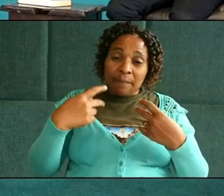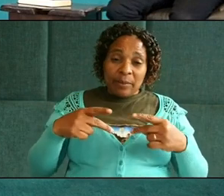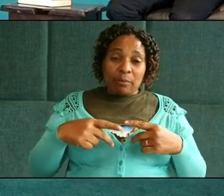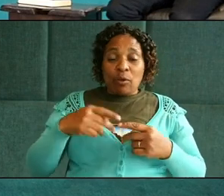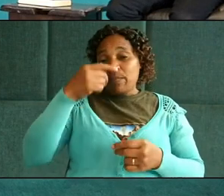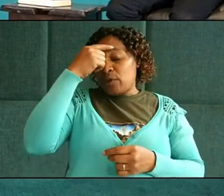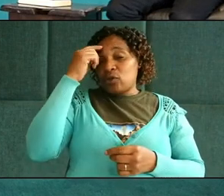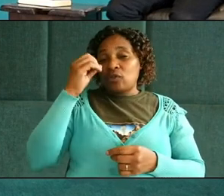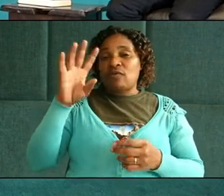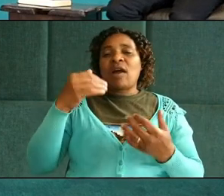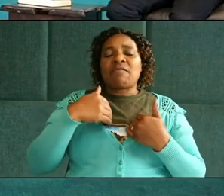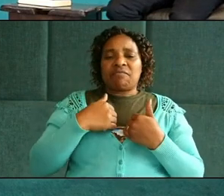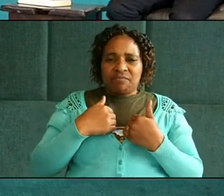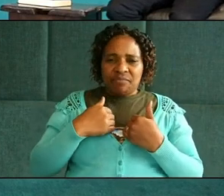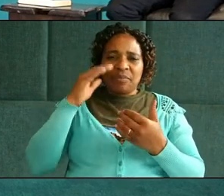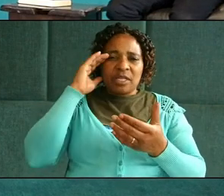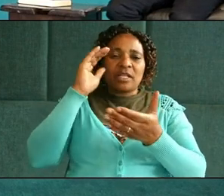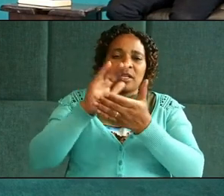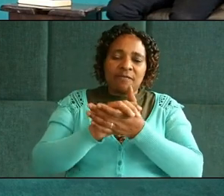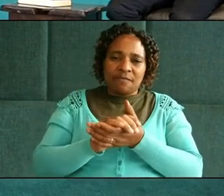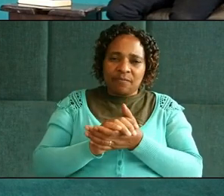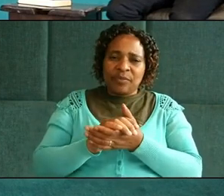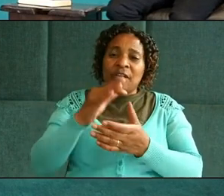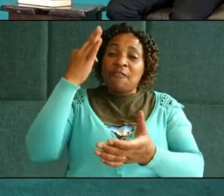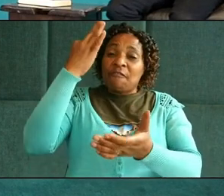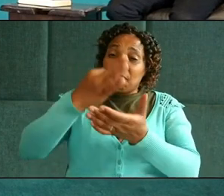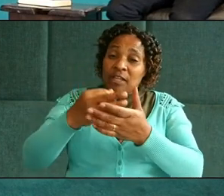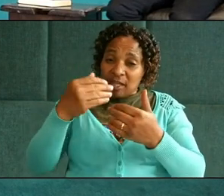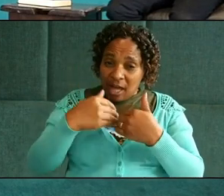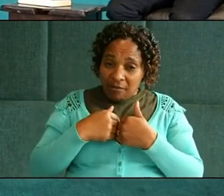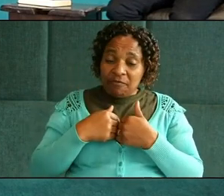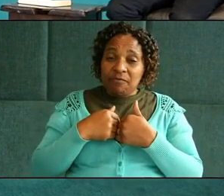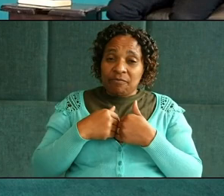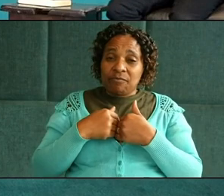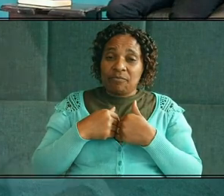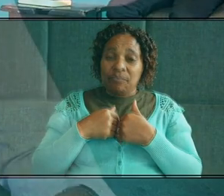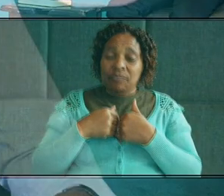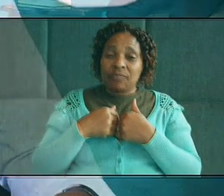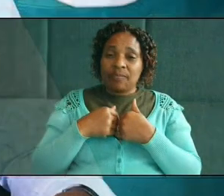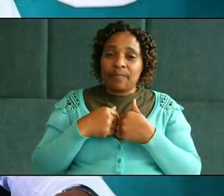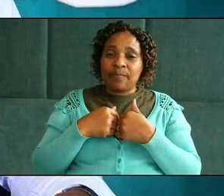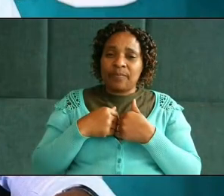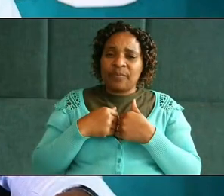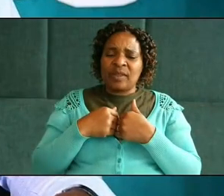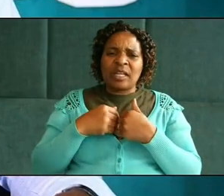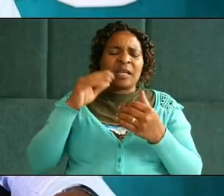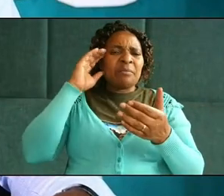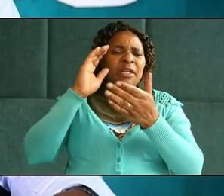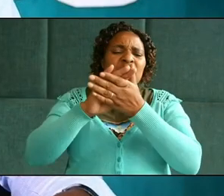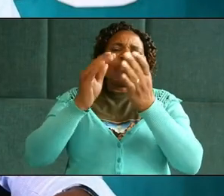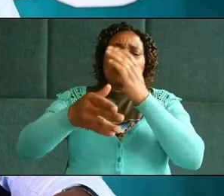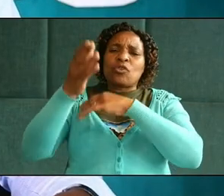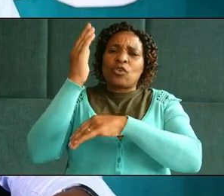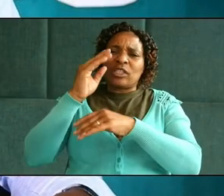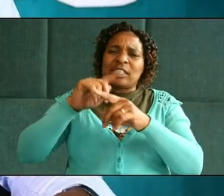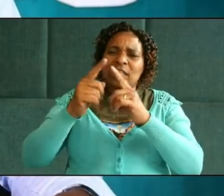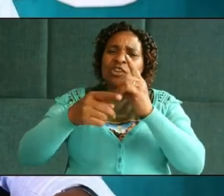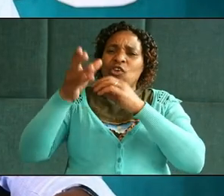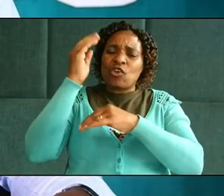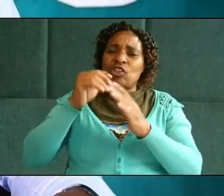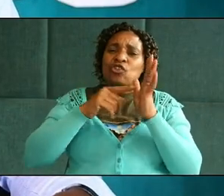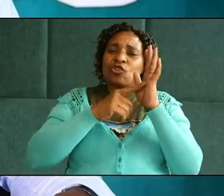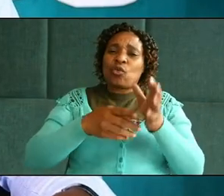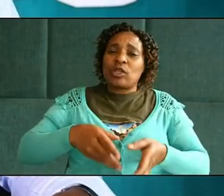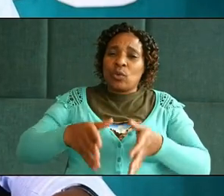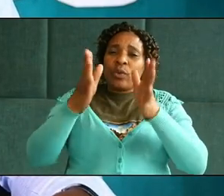of having total belief in him. They had faith in him, like if we believe in God, then God is going to show us the